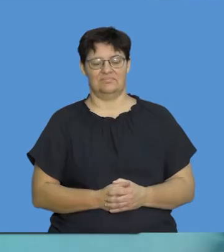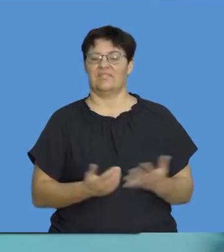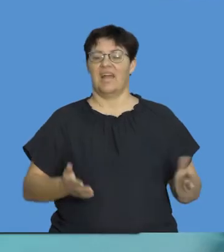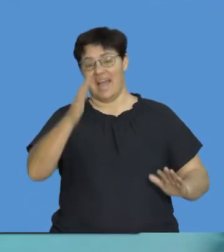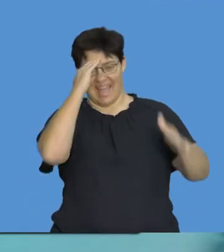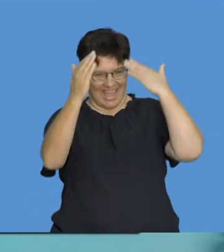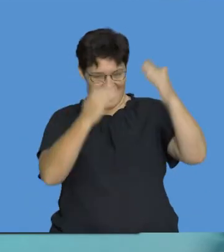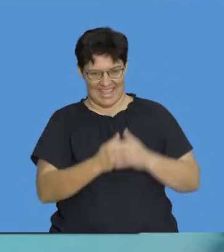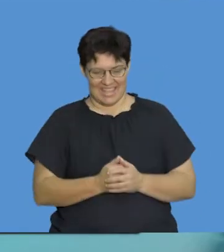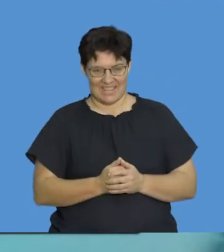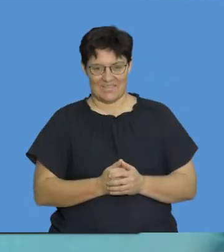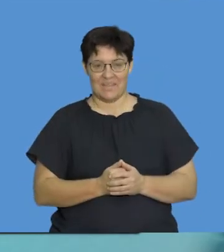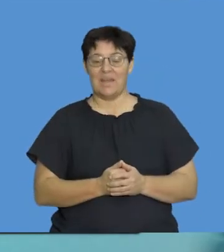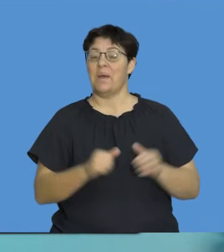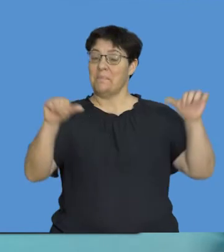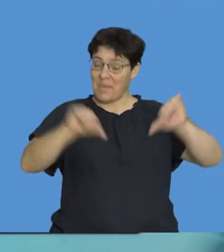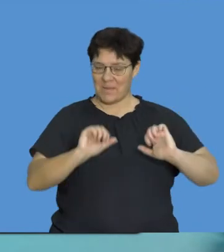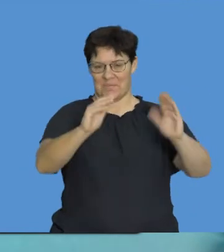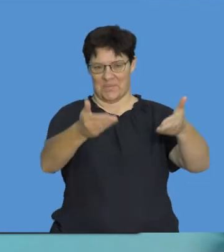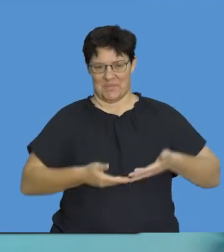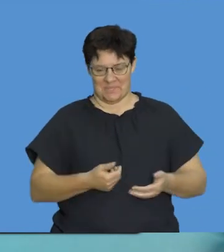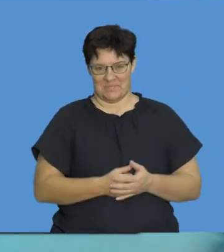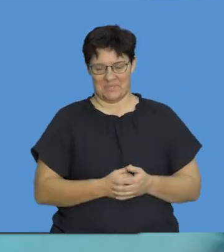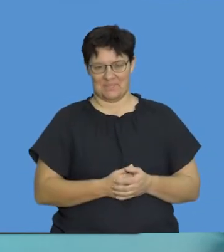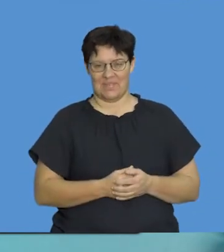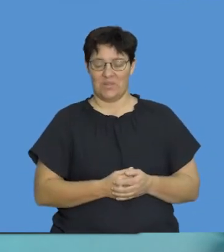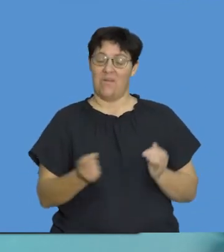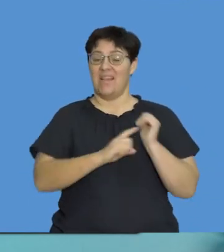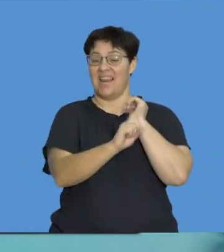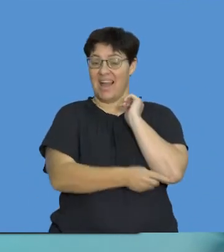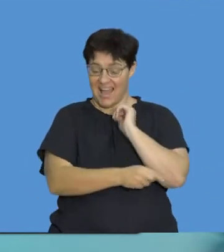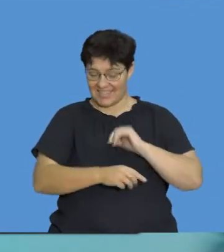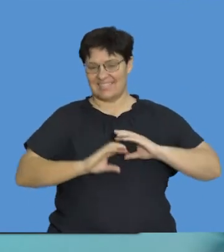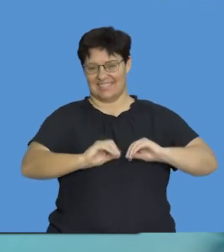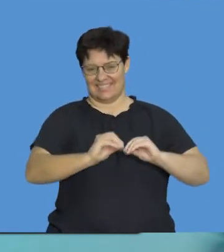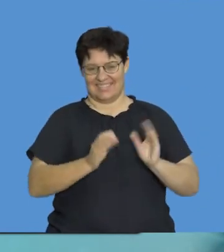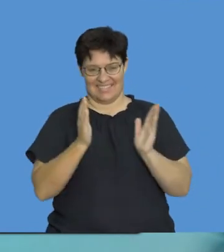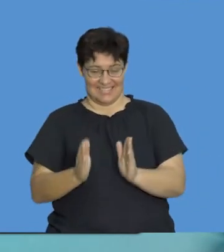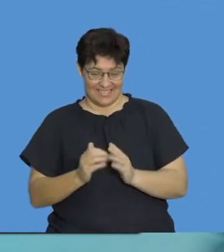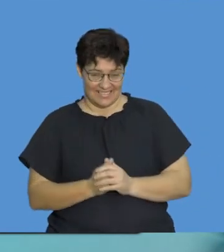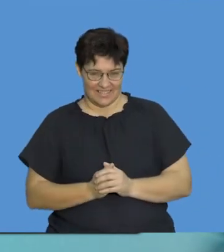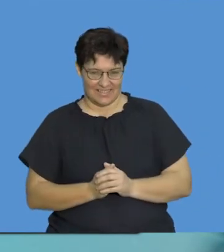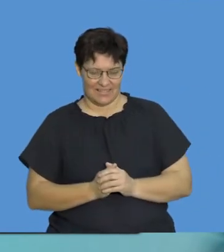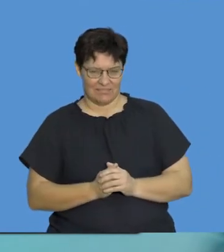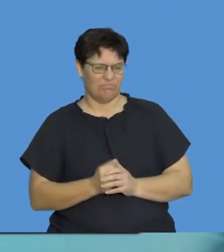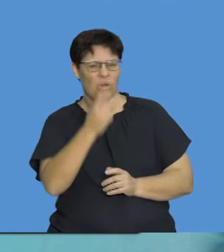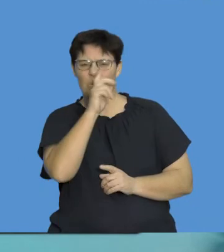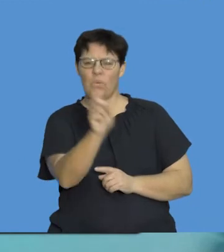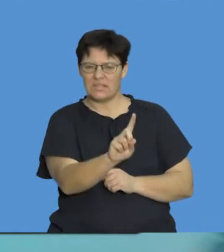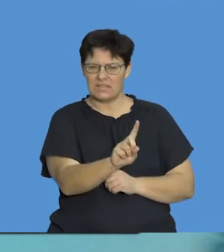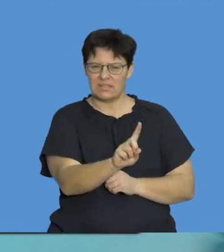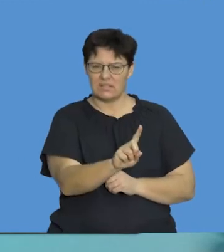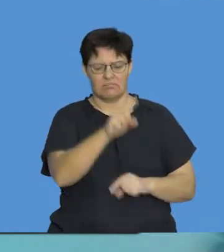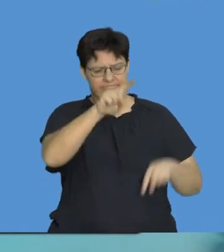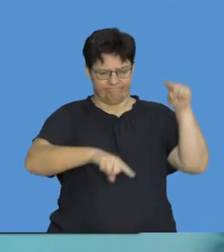Hi guys, welcome back to the show. So we are now in our last segment of the show. We are going to look at a range